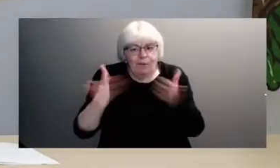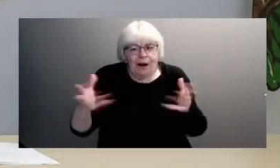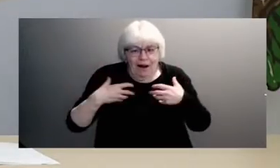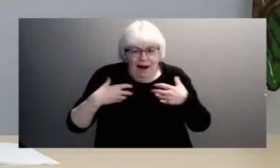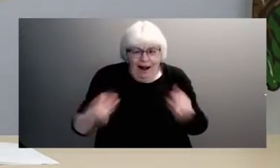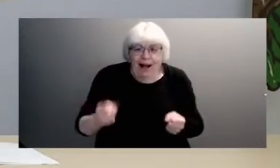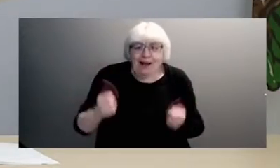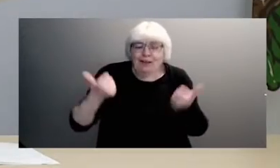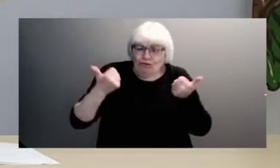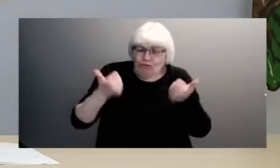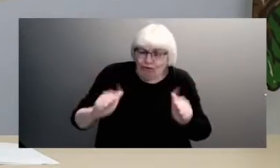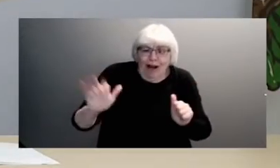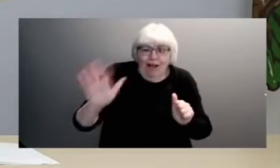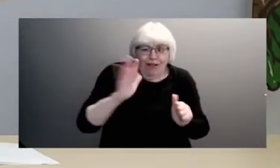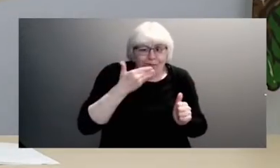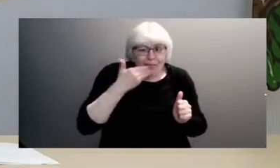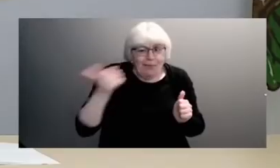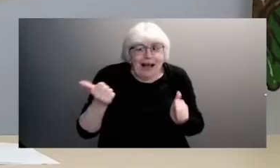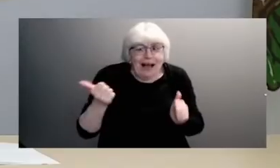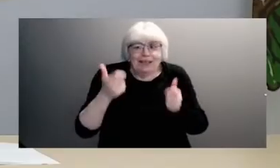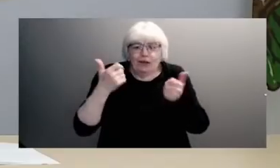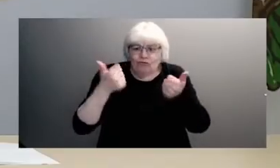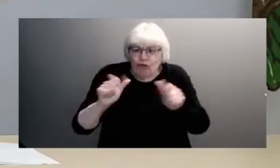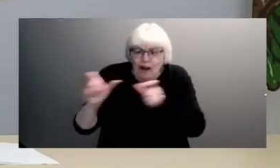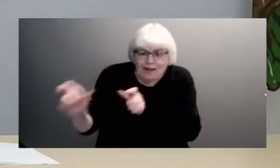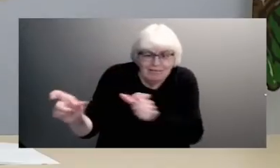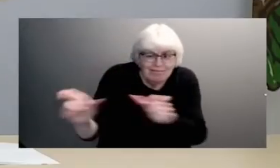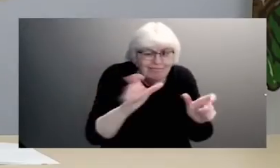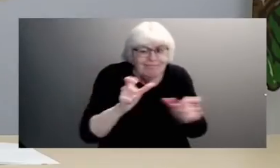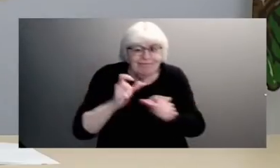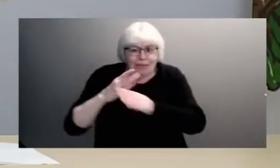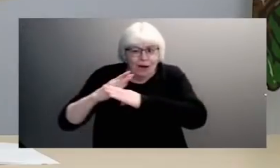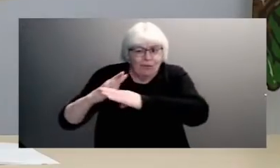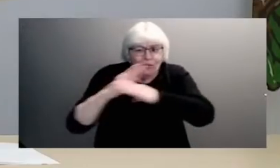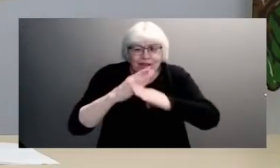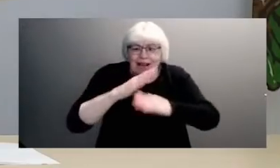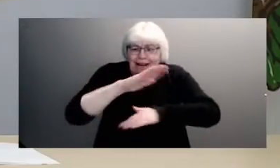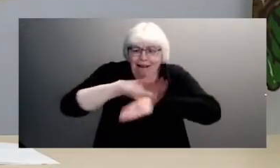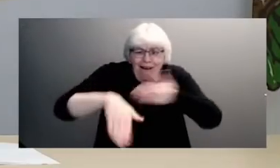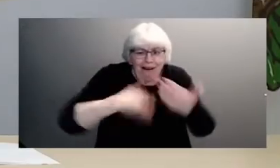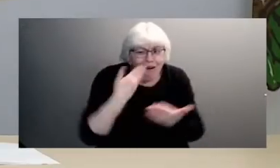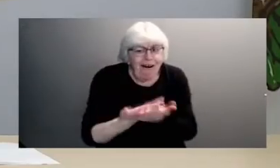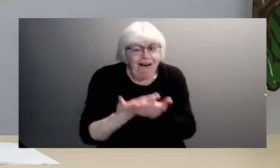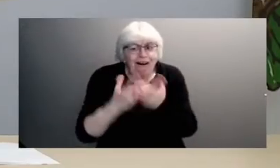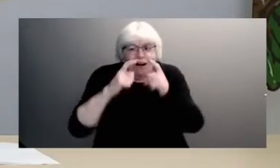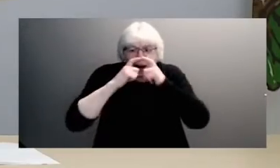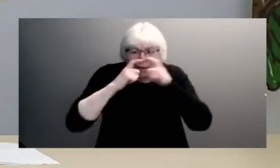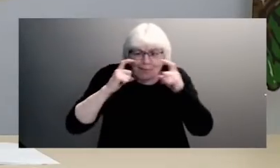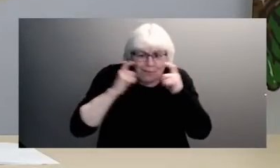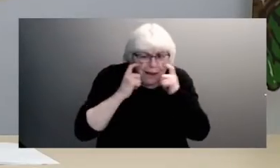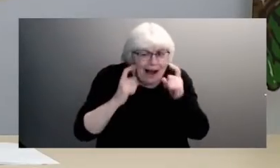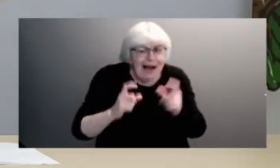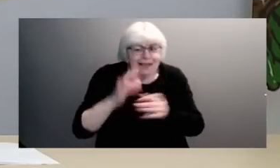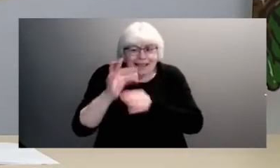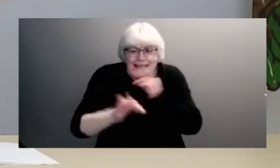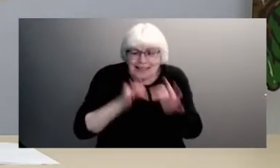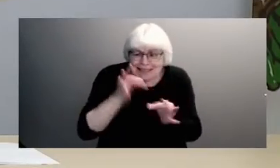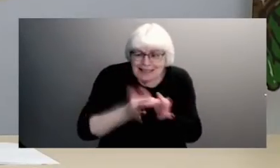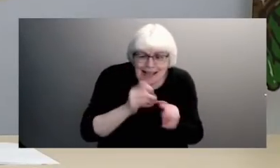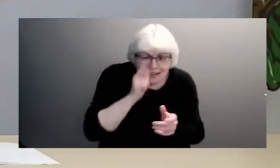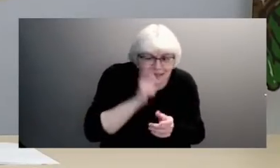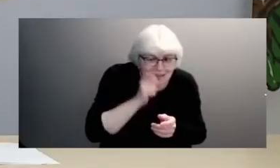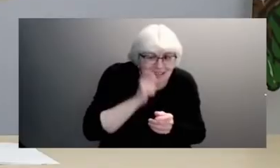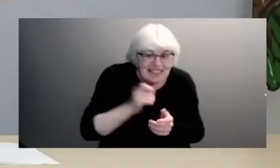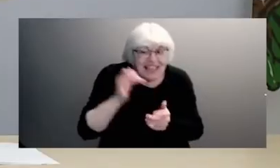with isolation protocols, wearing masks, getting tested, staying home when sick, or stepping up to be vaccinated.